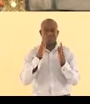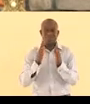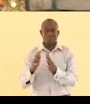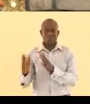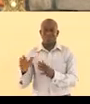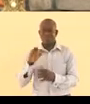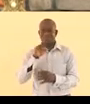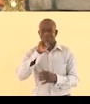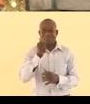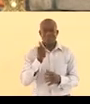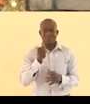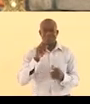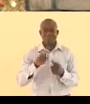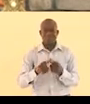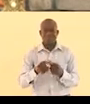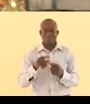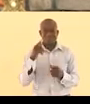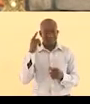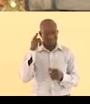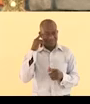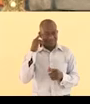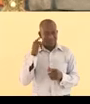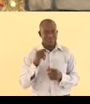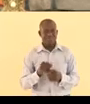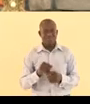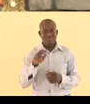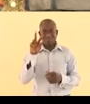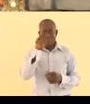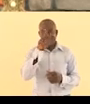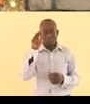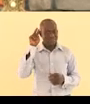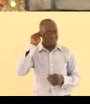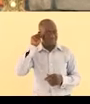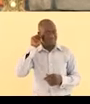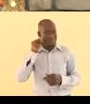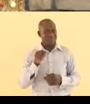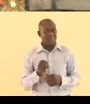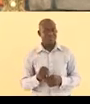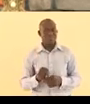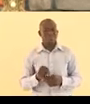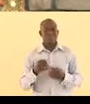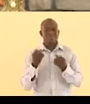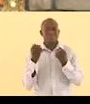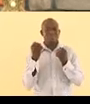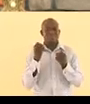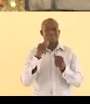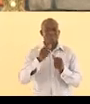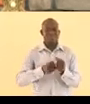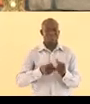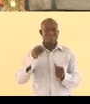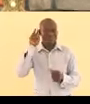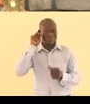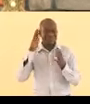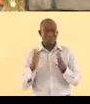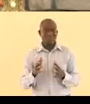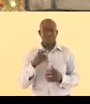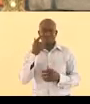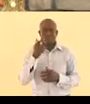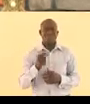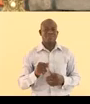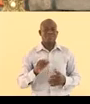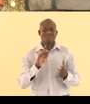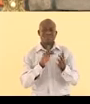Understood? I mean, look at Nigerians. Every Nigerian person say, oh, I'm a Christian. Oh, we are Christian. We are very